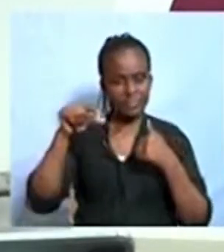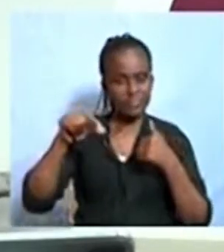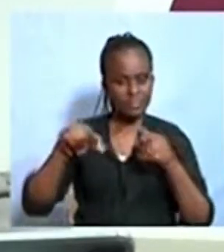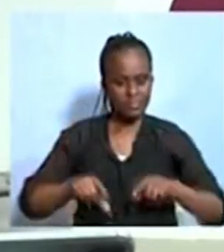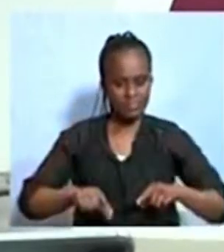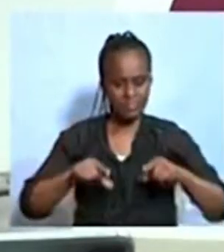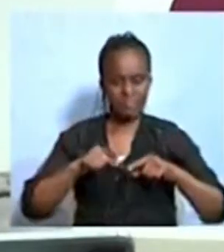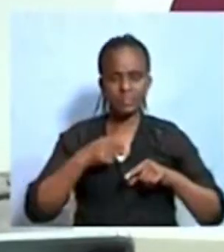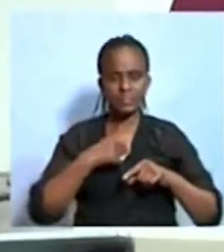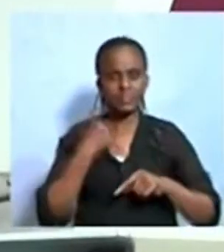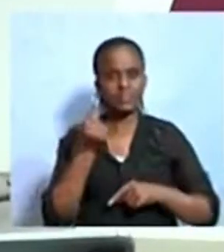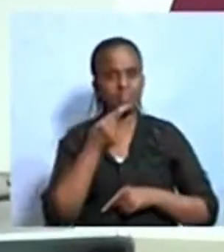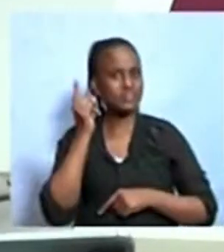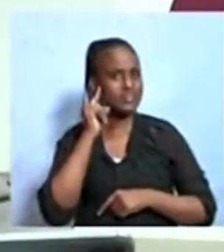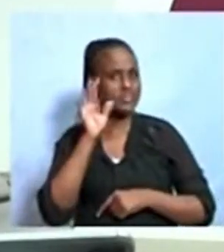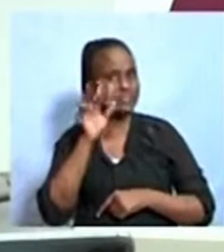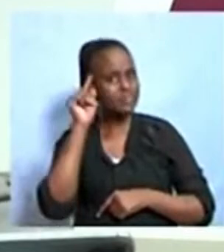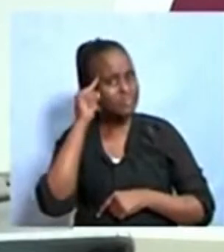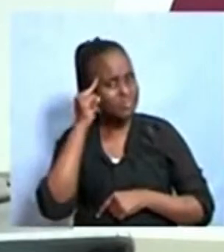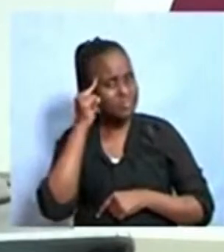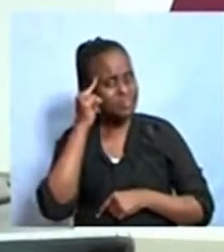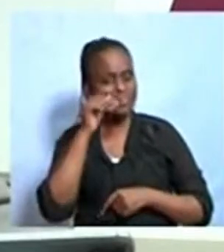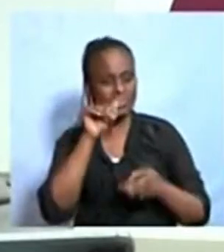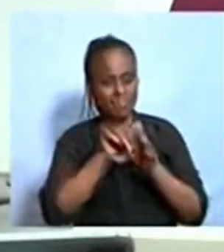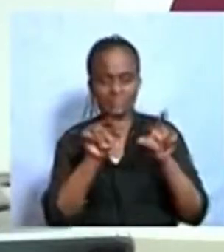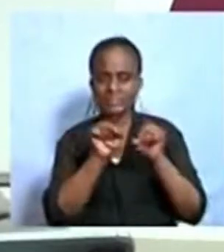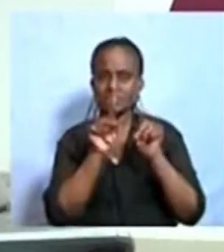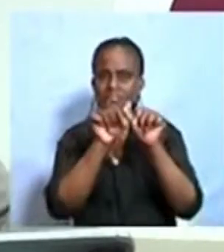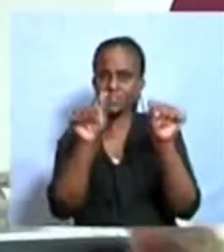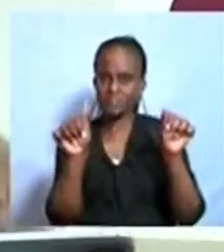want to hear your final thoughts in that area.